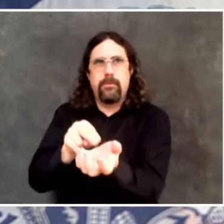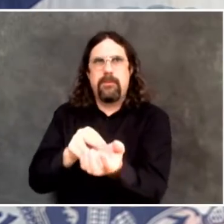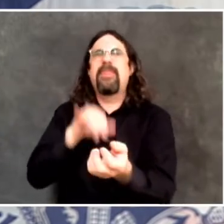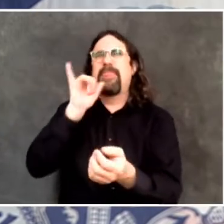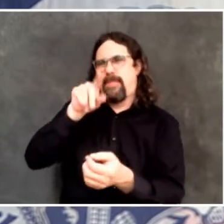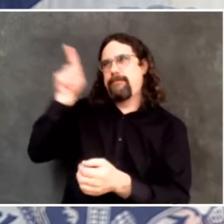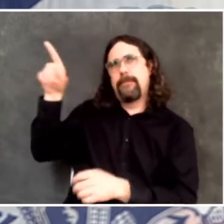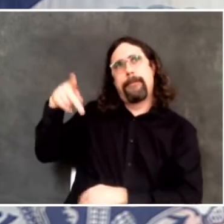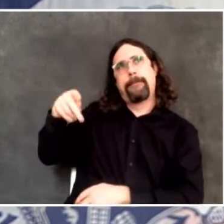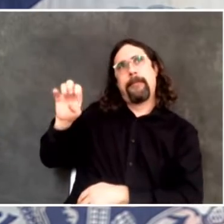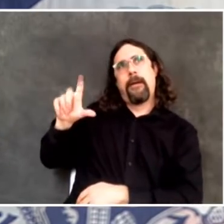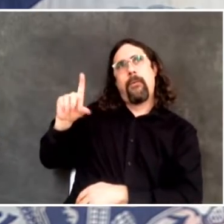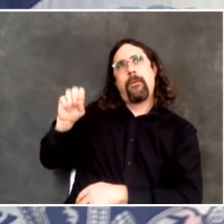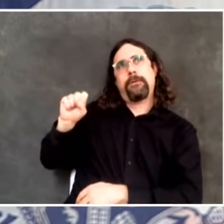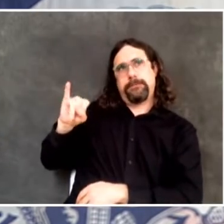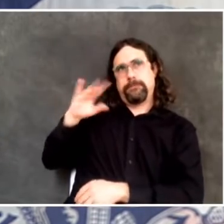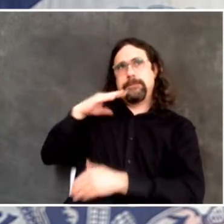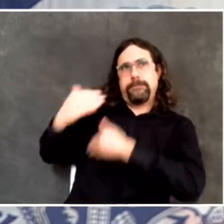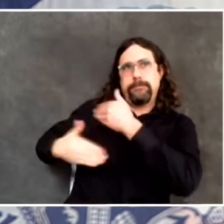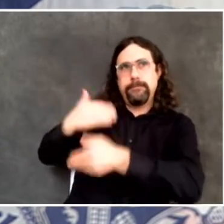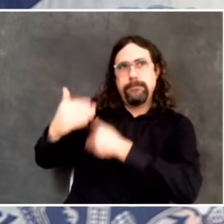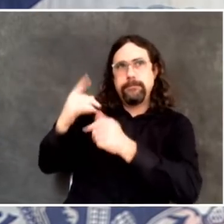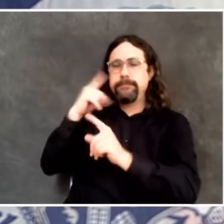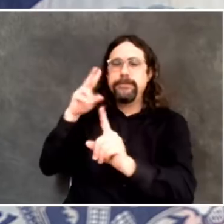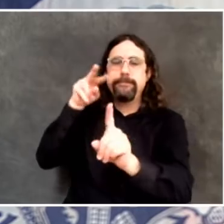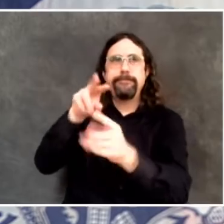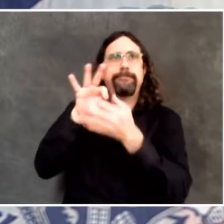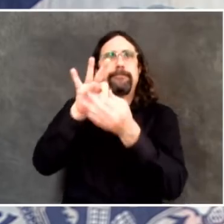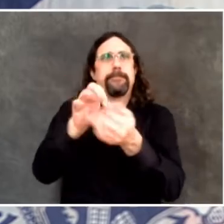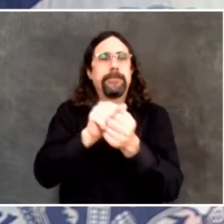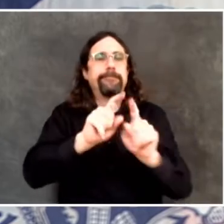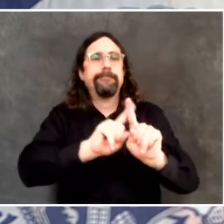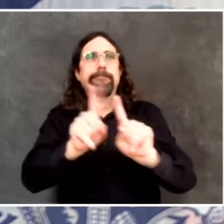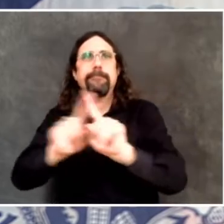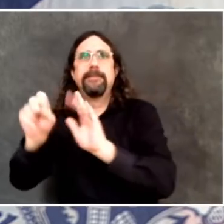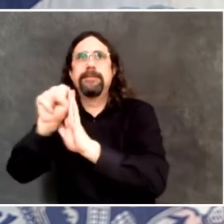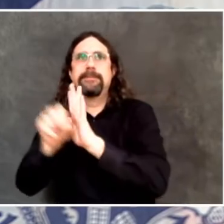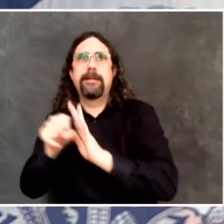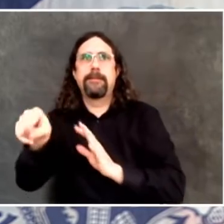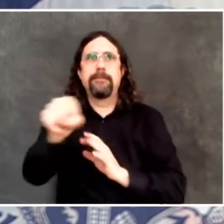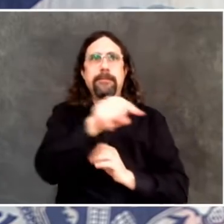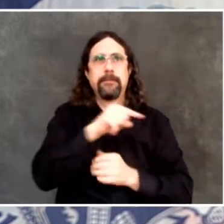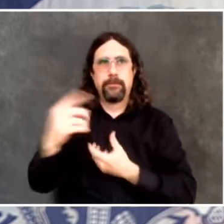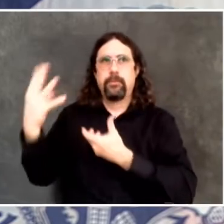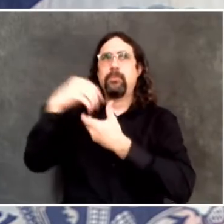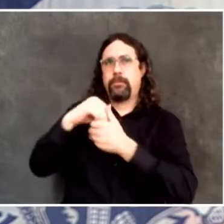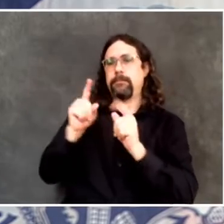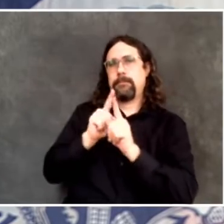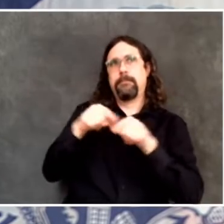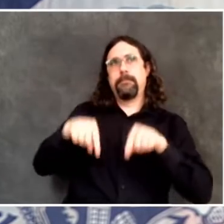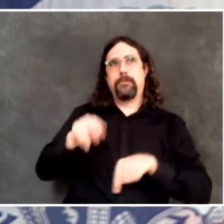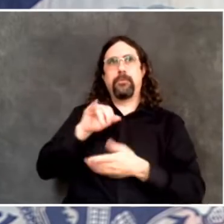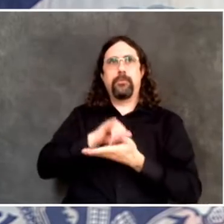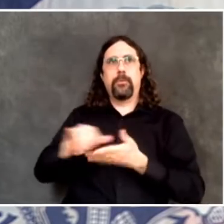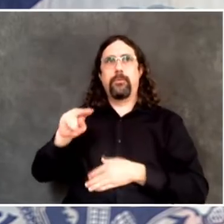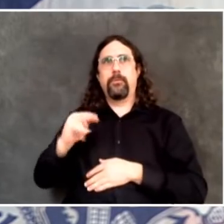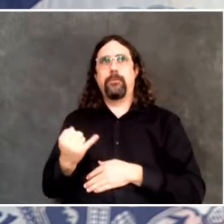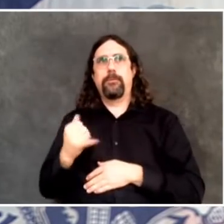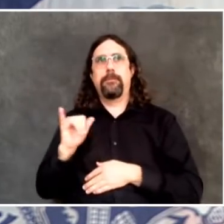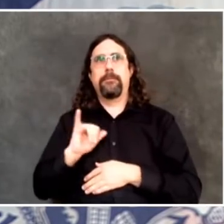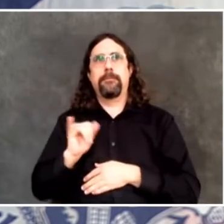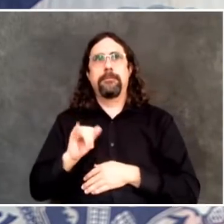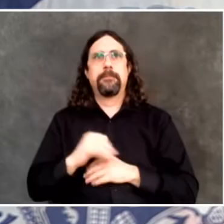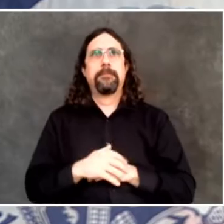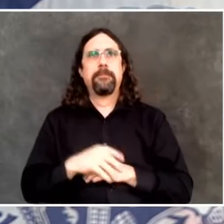borne the brunt. Obviously, that means all of us here in New York and New Jersey especially. Crucially, Senator Schumer,